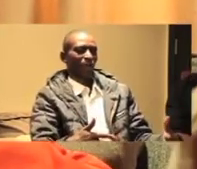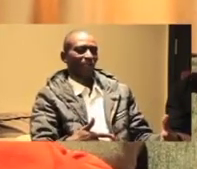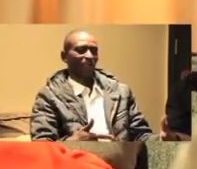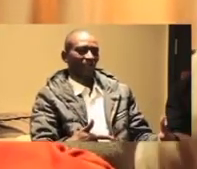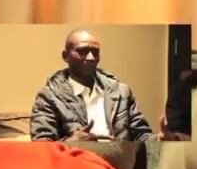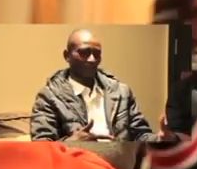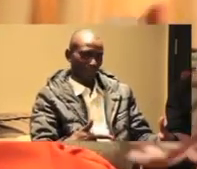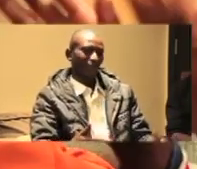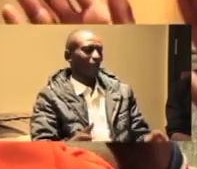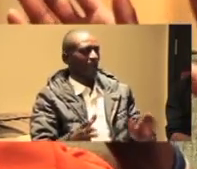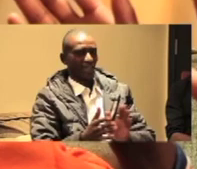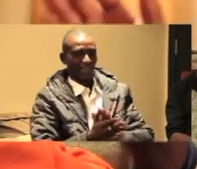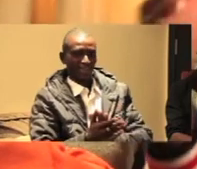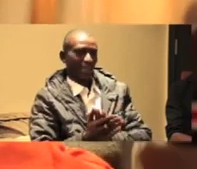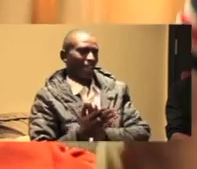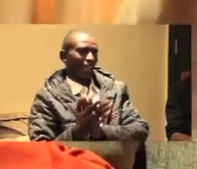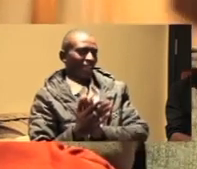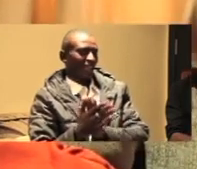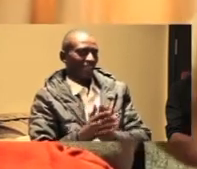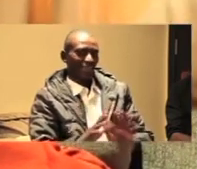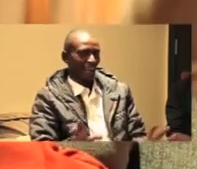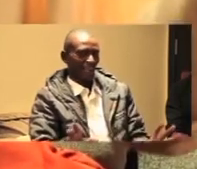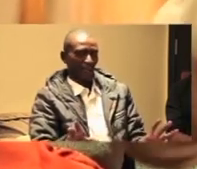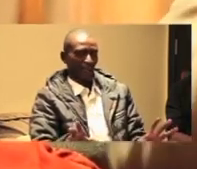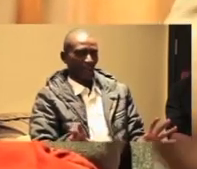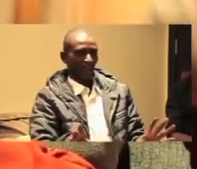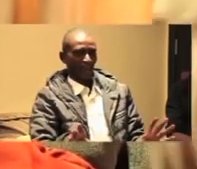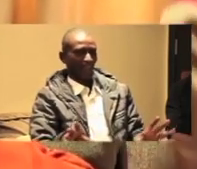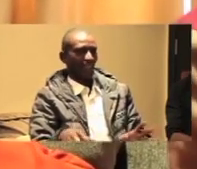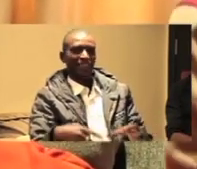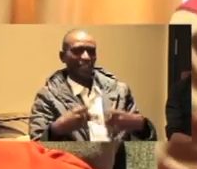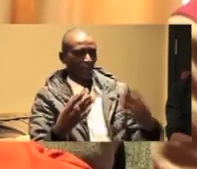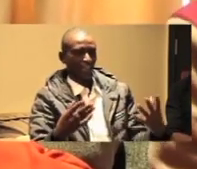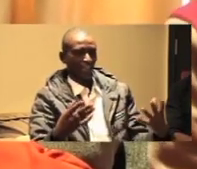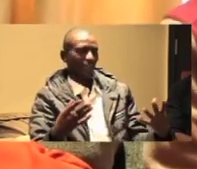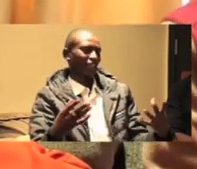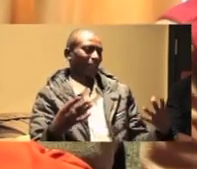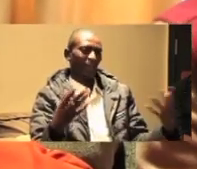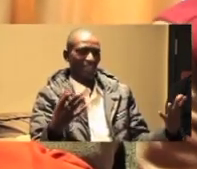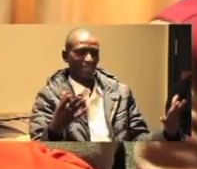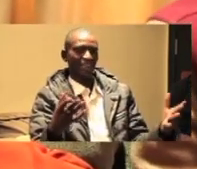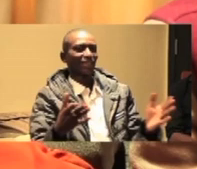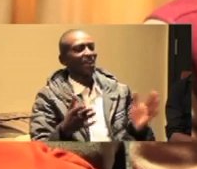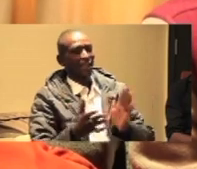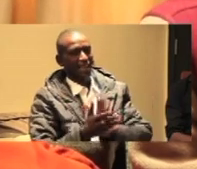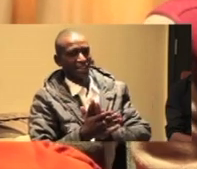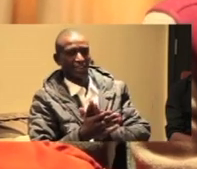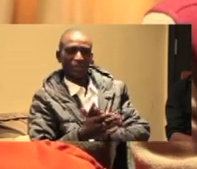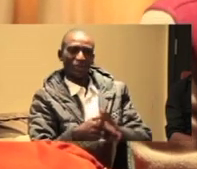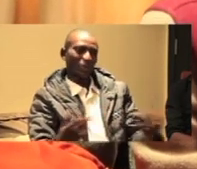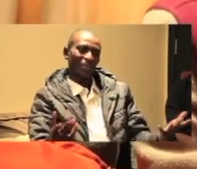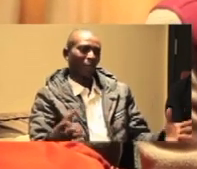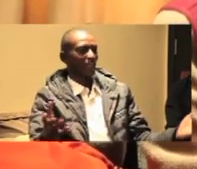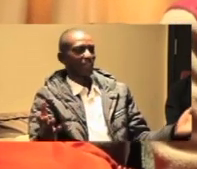wife. But they had no problem with that. They only gave us blessing,